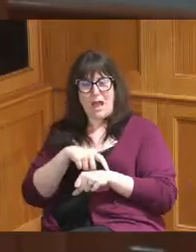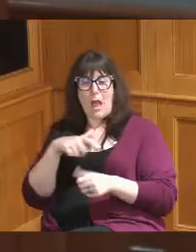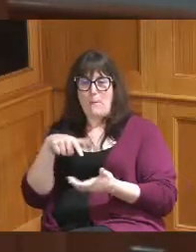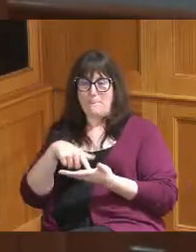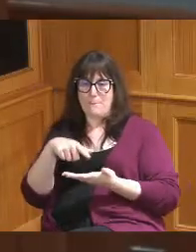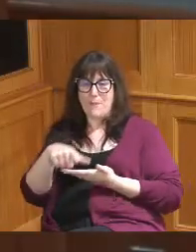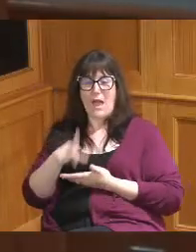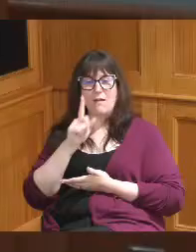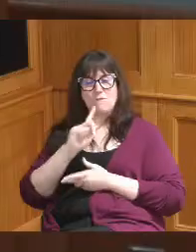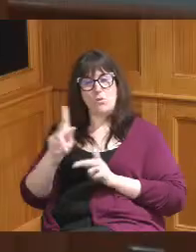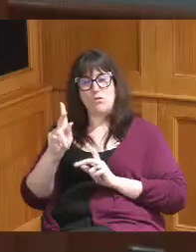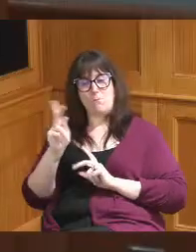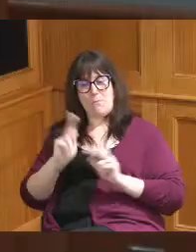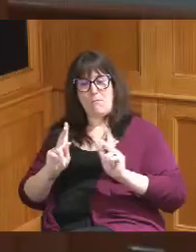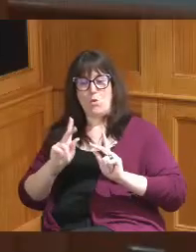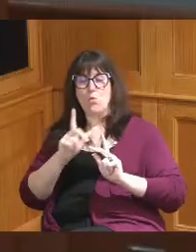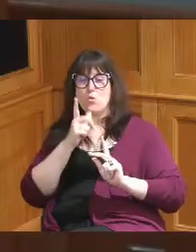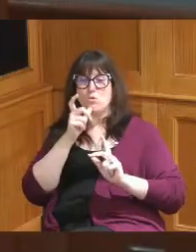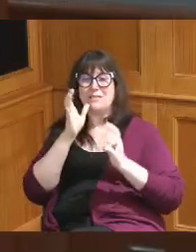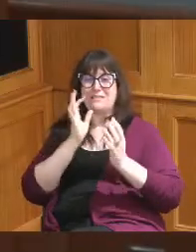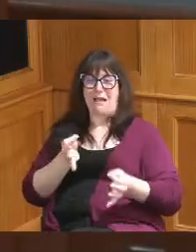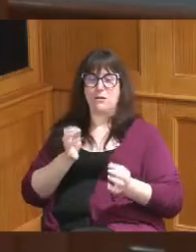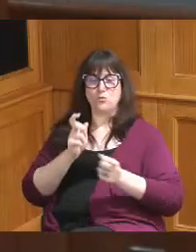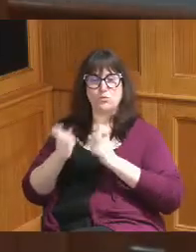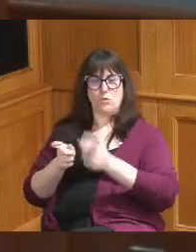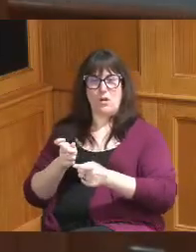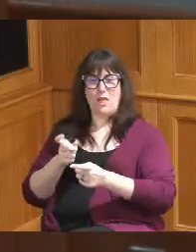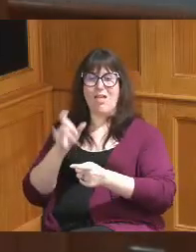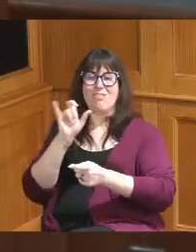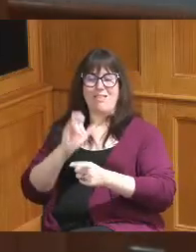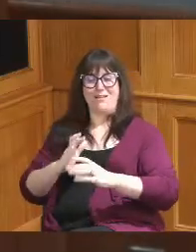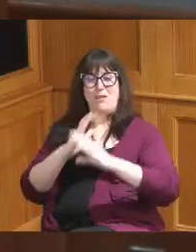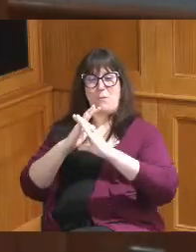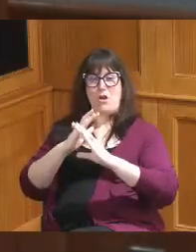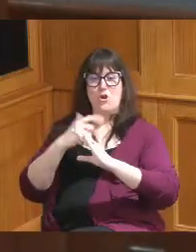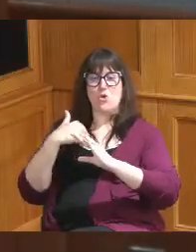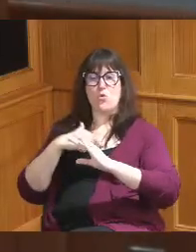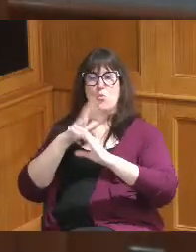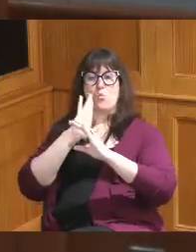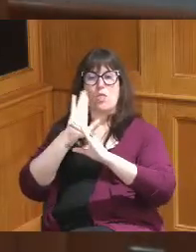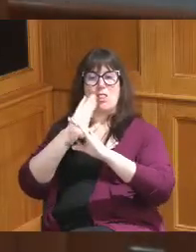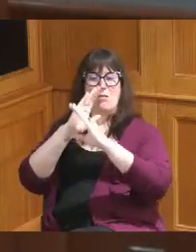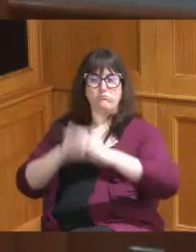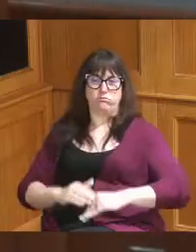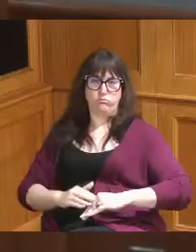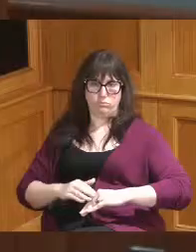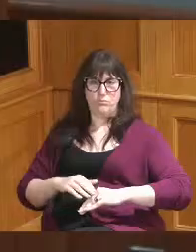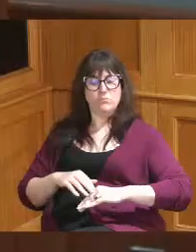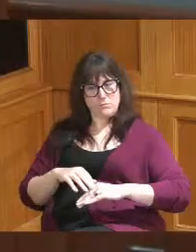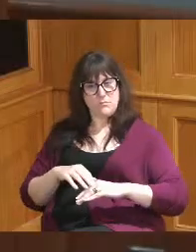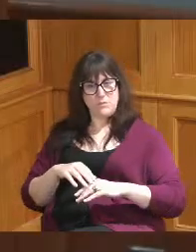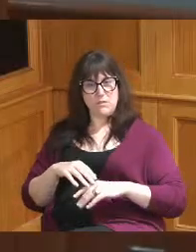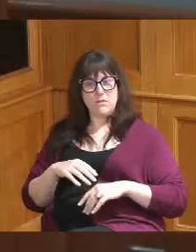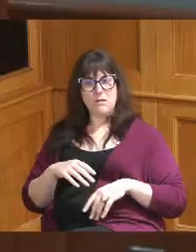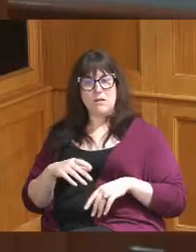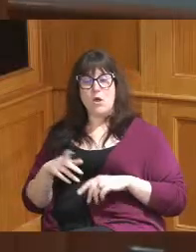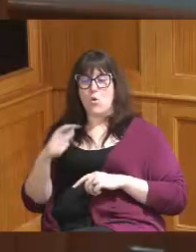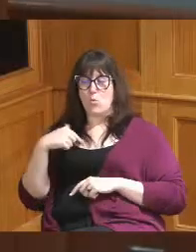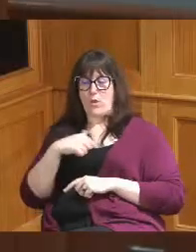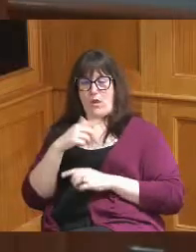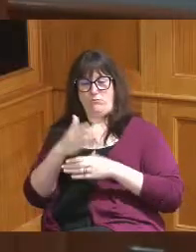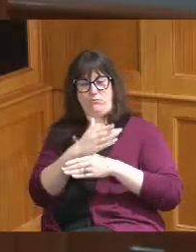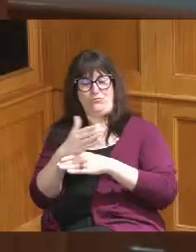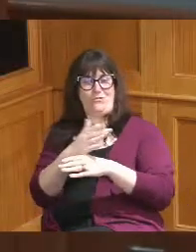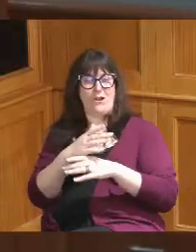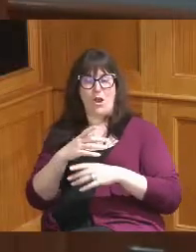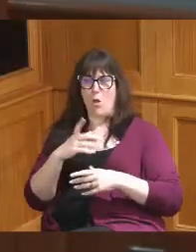donors within Hamilton County will reduce one of those barriers that we run into when we're sharing stories and people are asking about what's